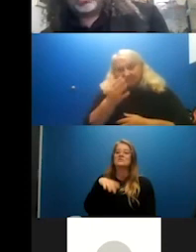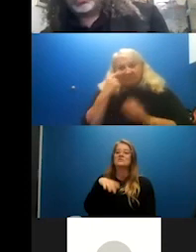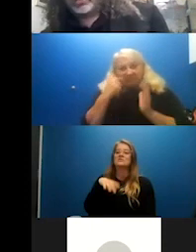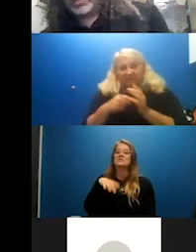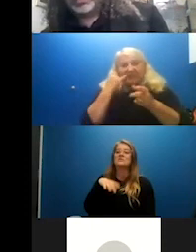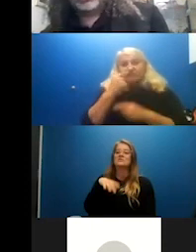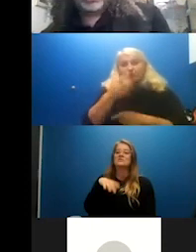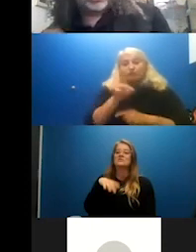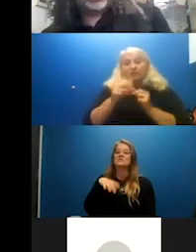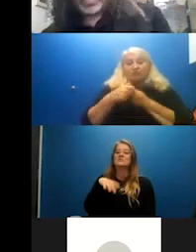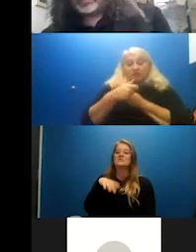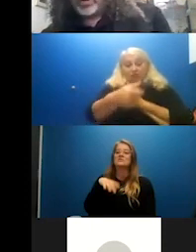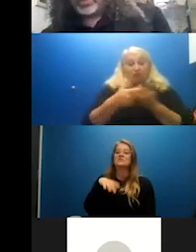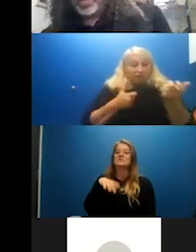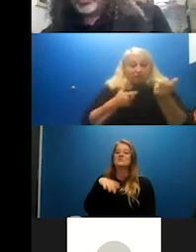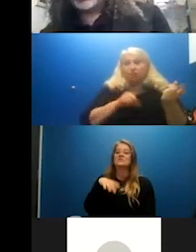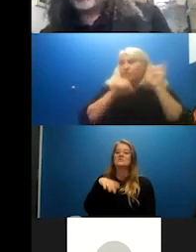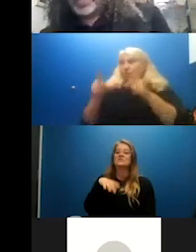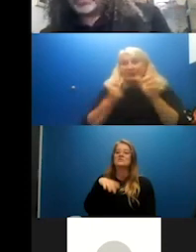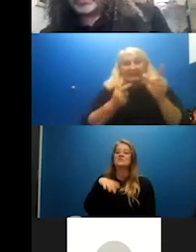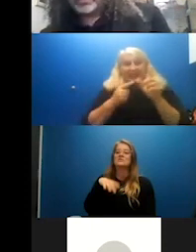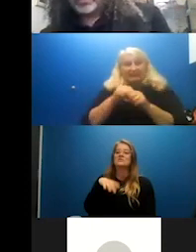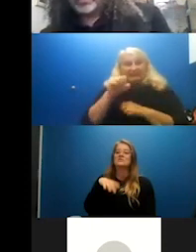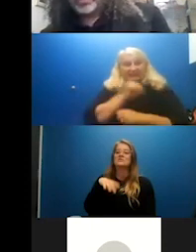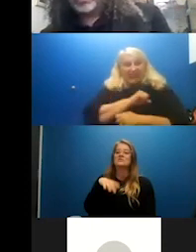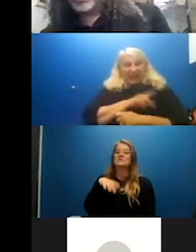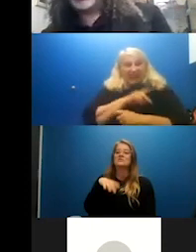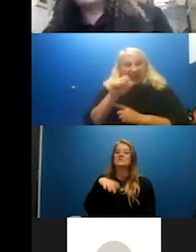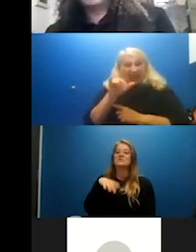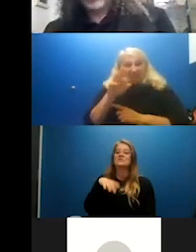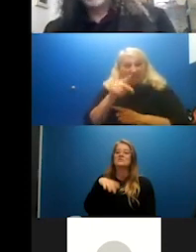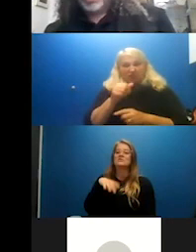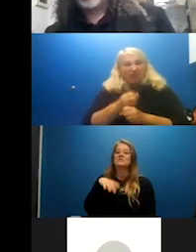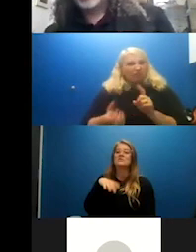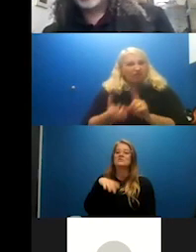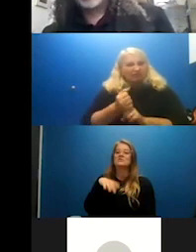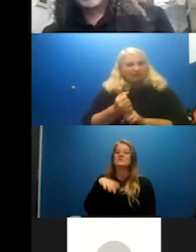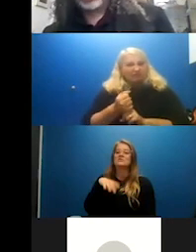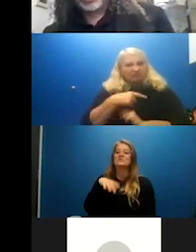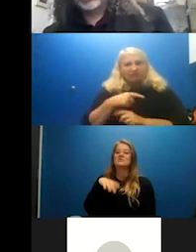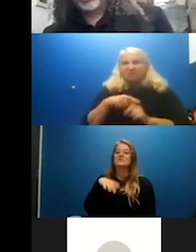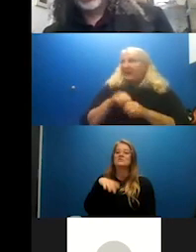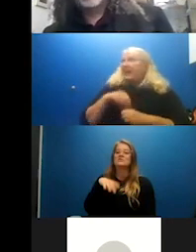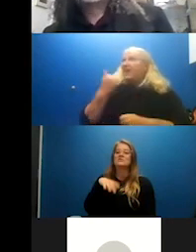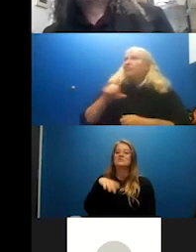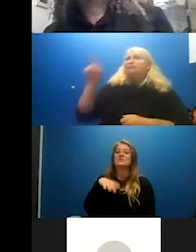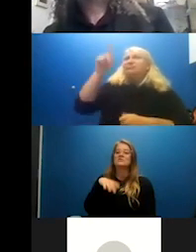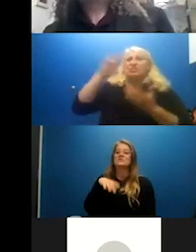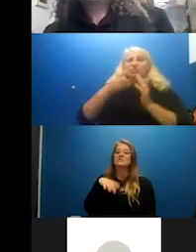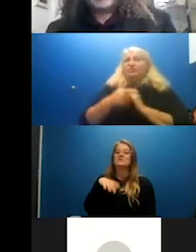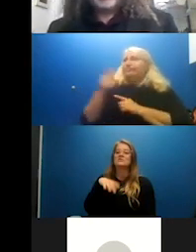and go deer hunting in Stanley Park, you could get arrested. That doesn't happen out in the isolated communities.